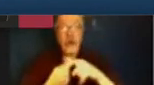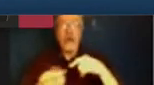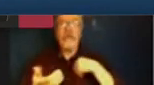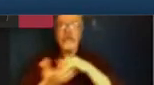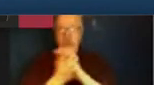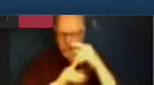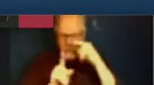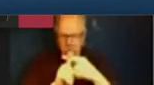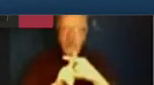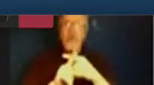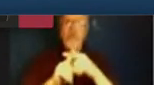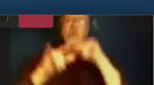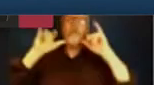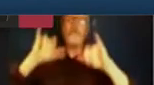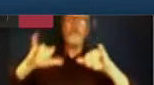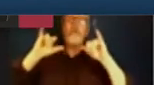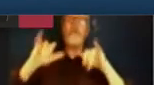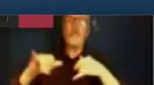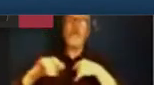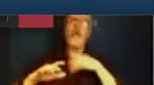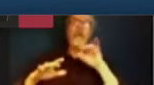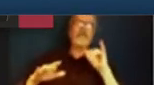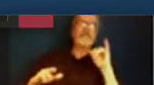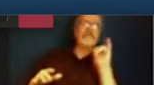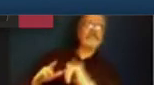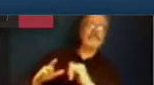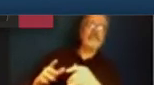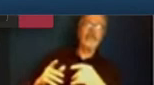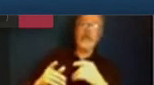down and isolate until you find out for sure?